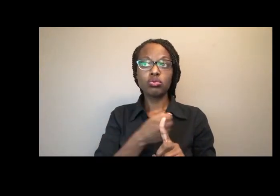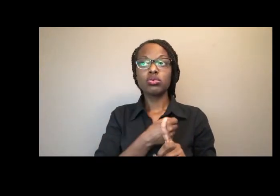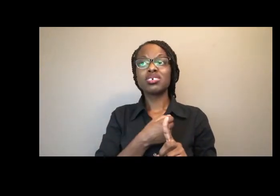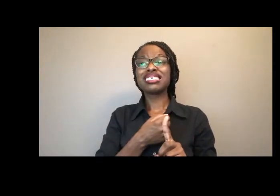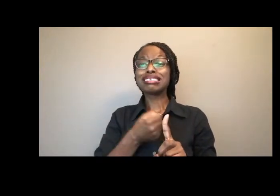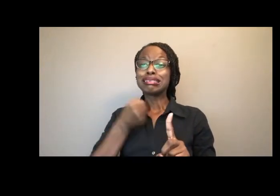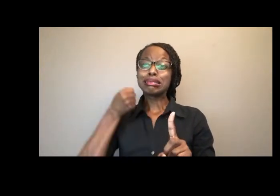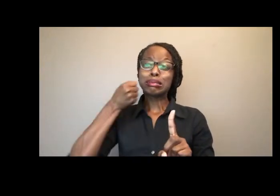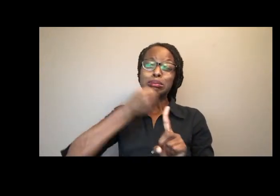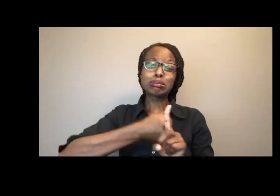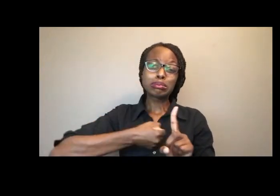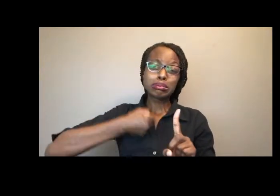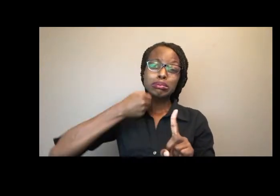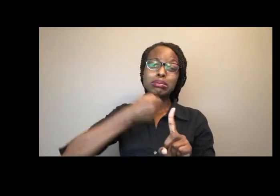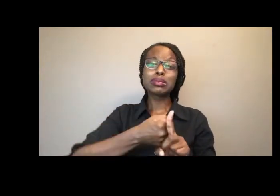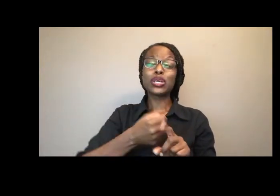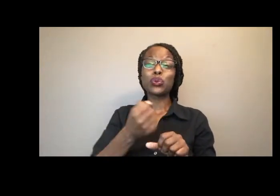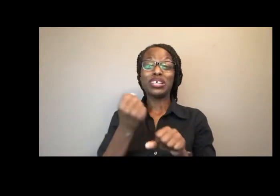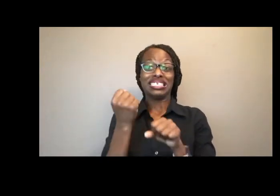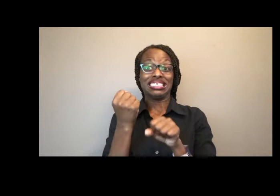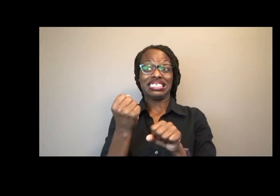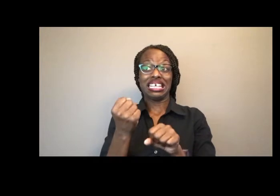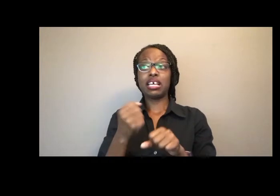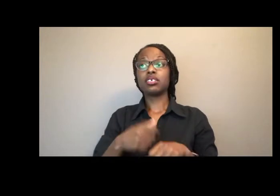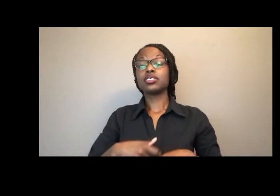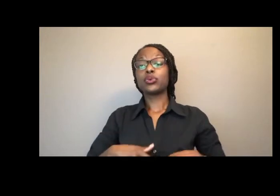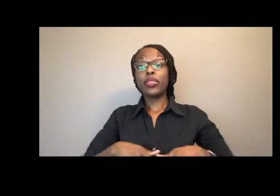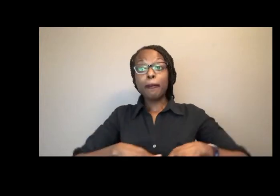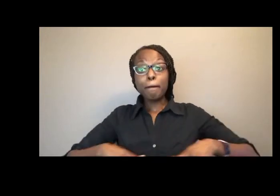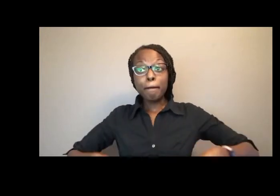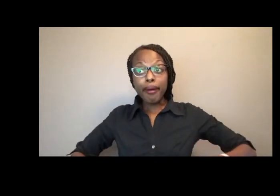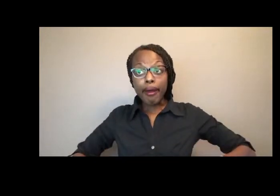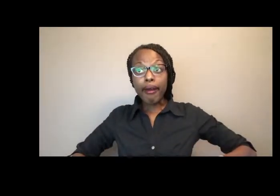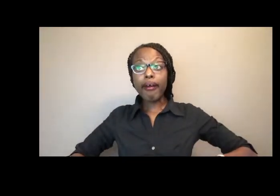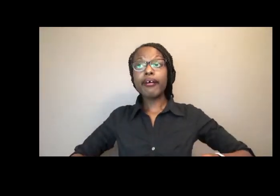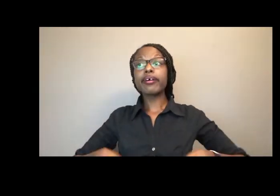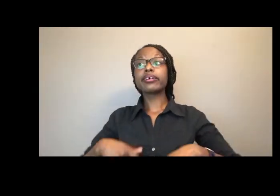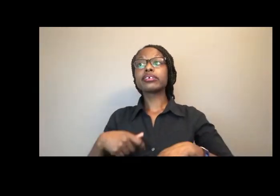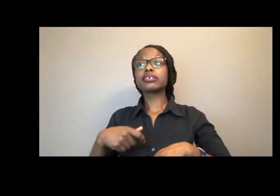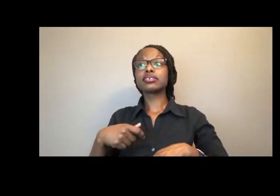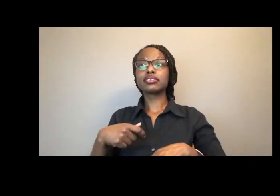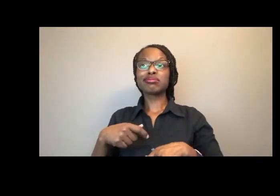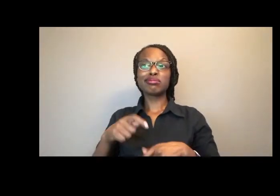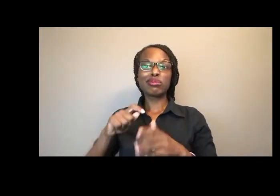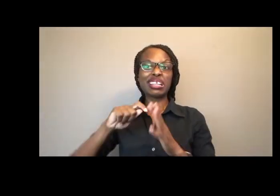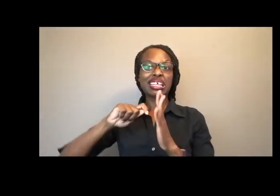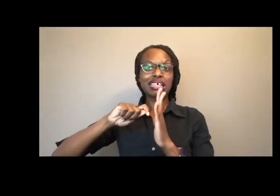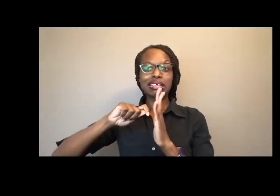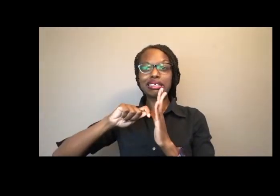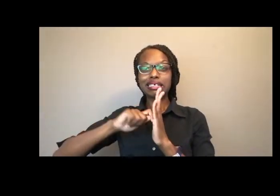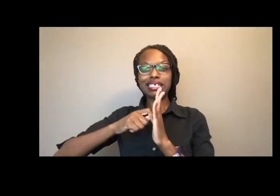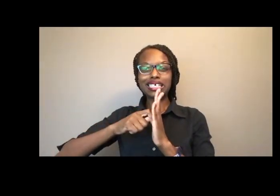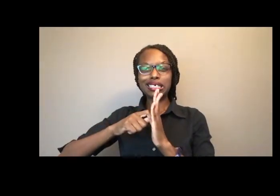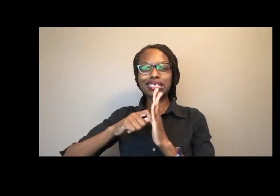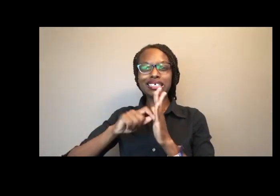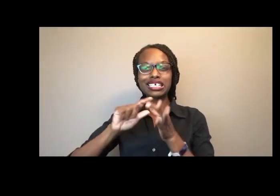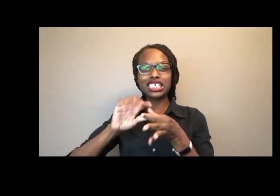sticks, belt buckles, metal keychains.